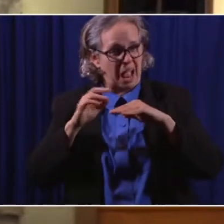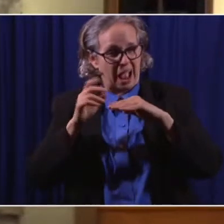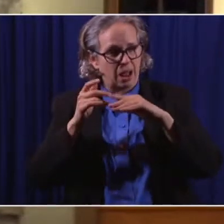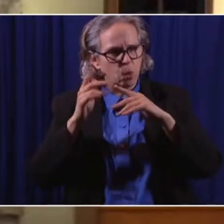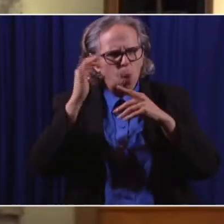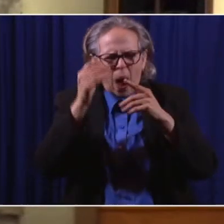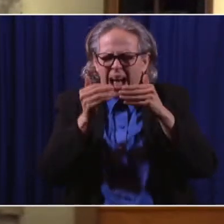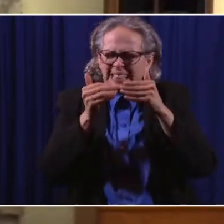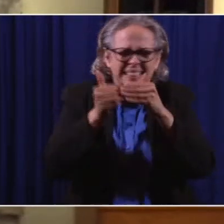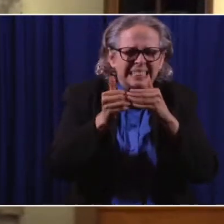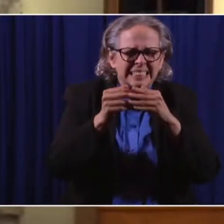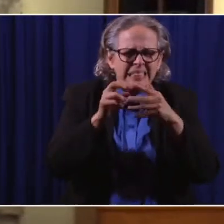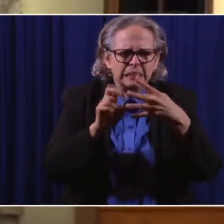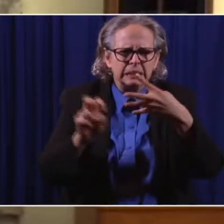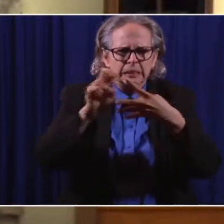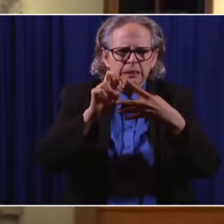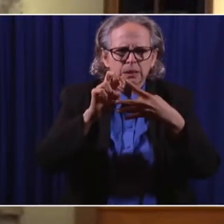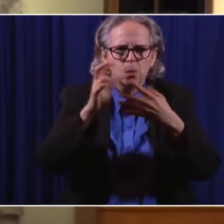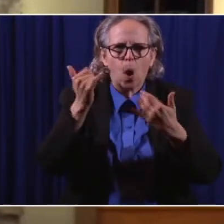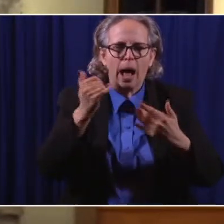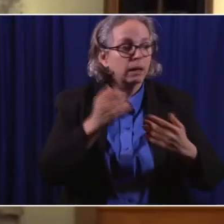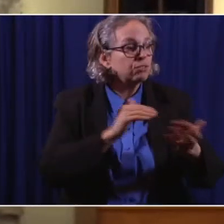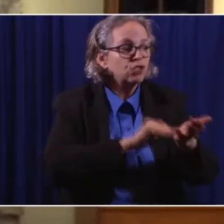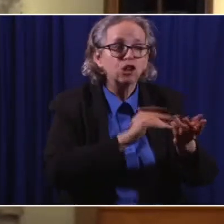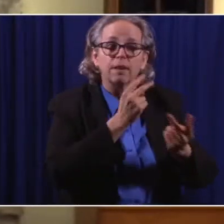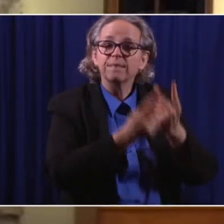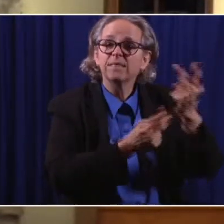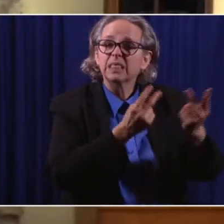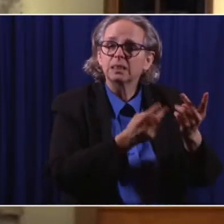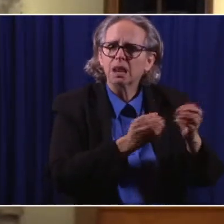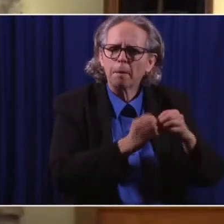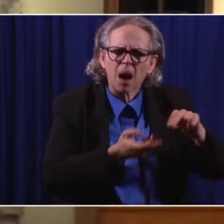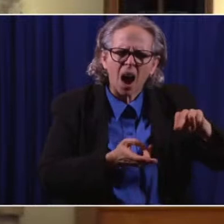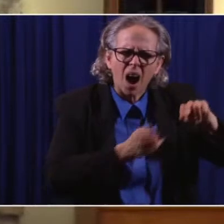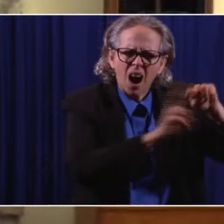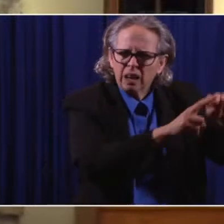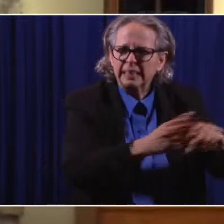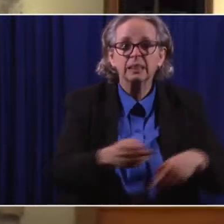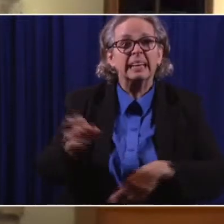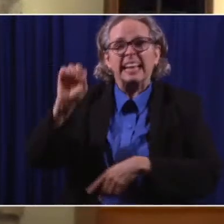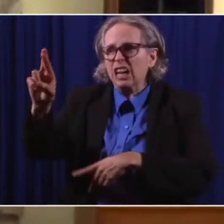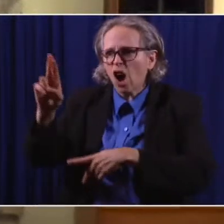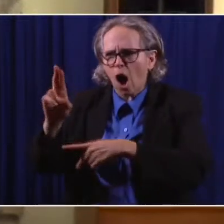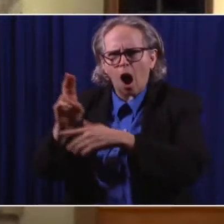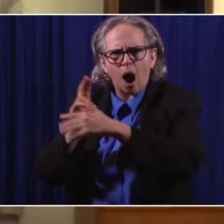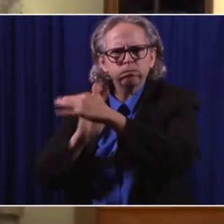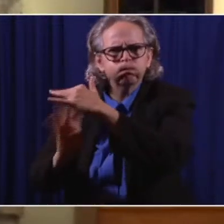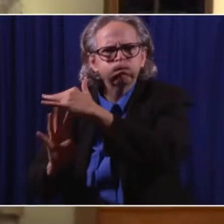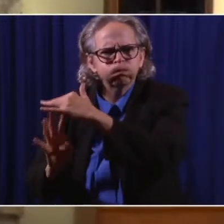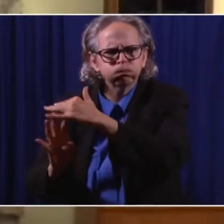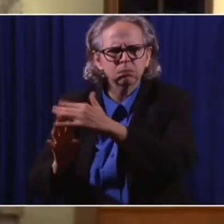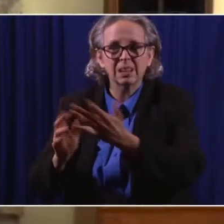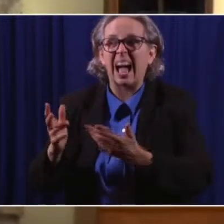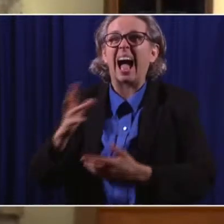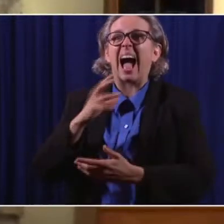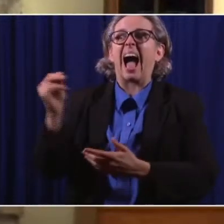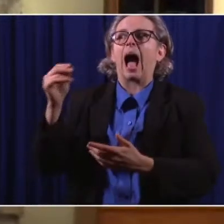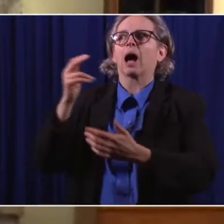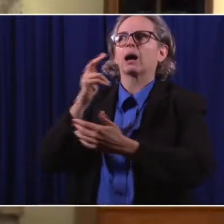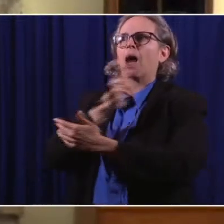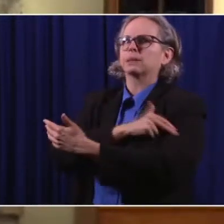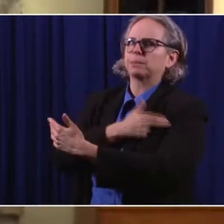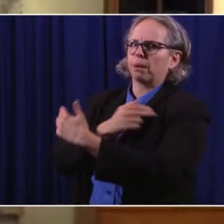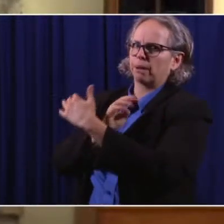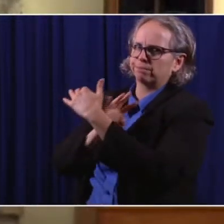outpatient visits, sustained increase in hospitalizations, sustained increase in emergency department visits. They returned to the watch list